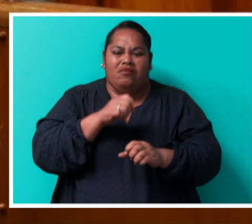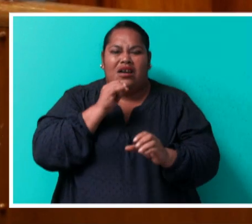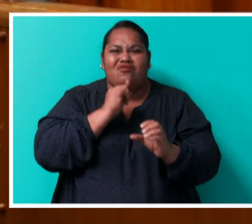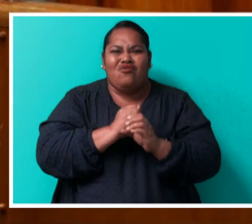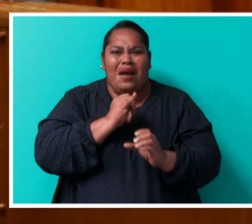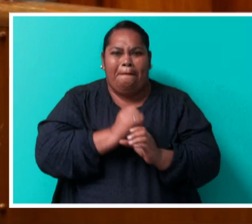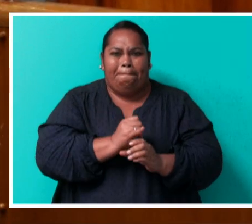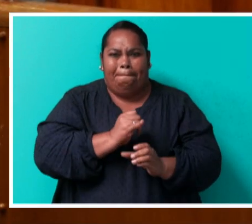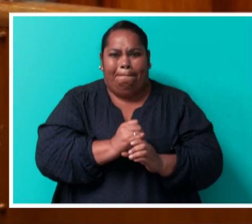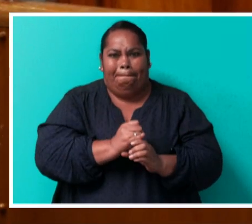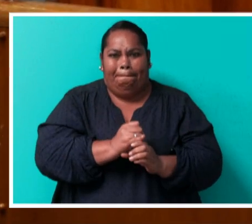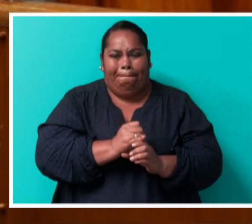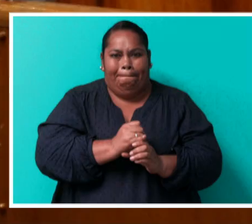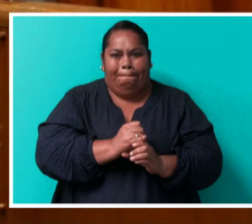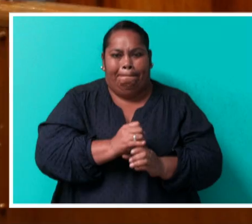that